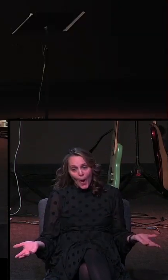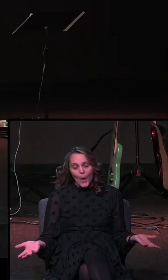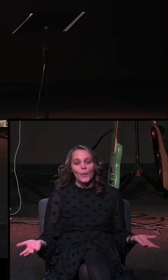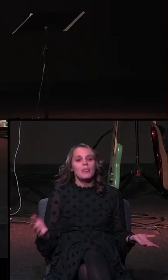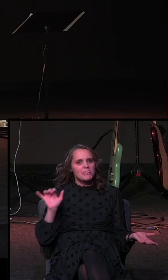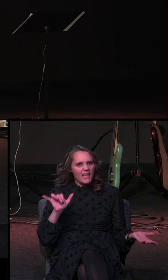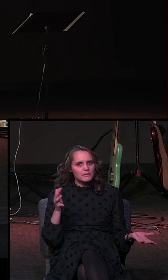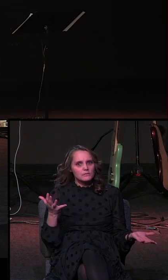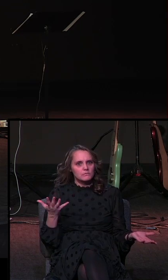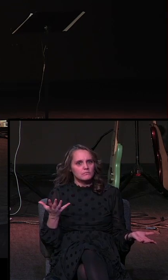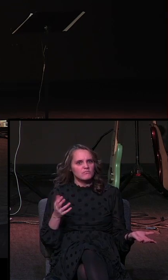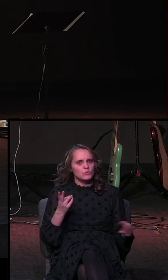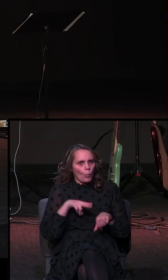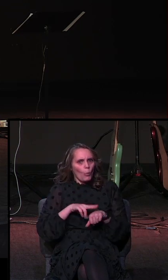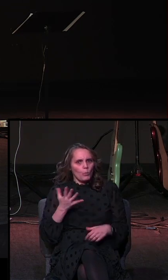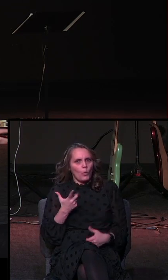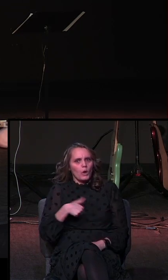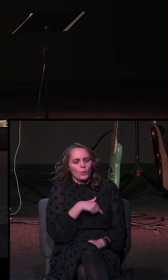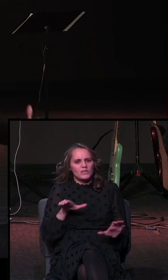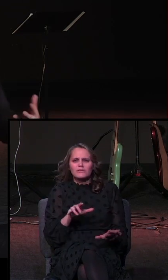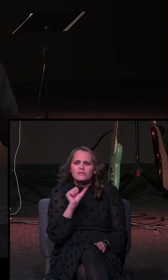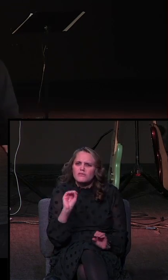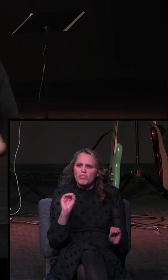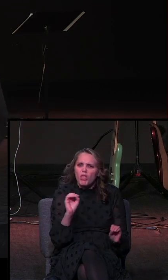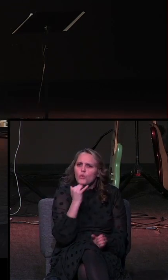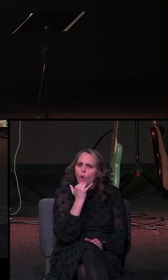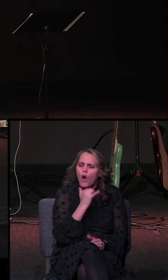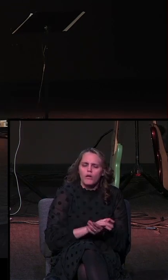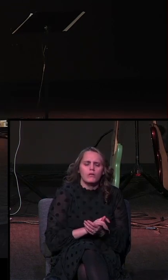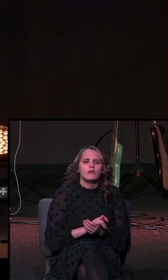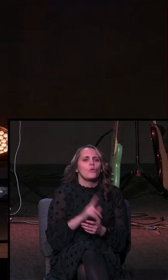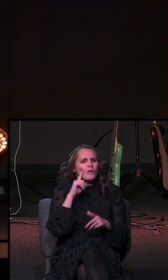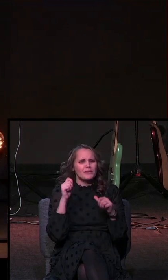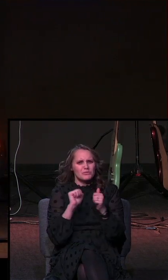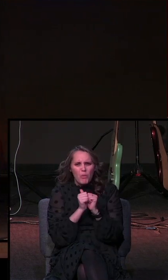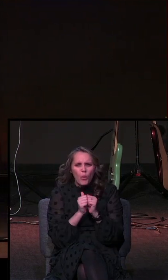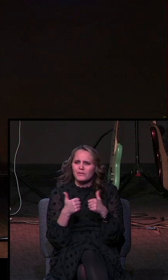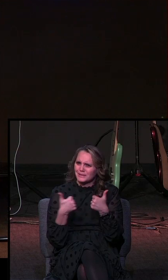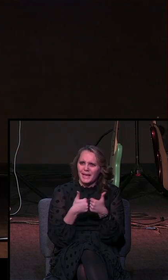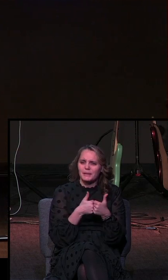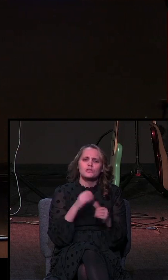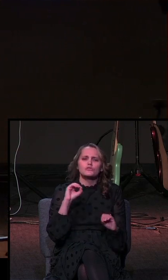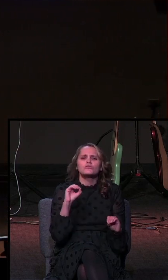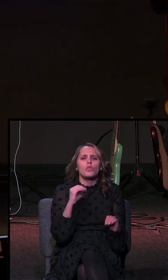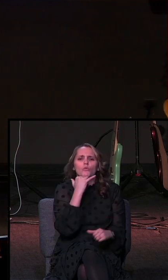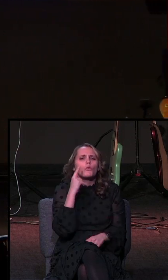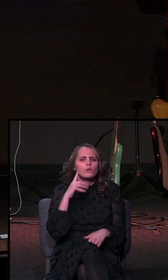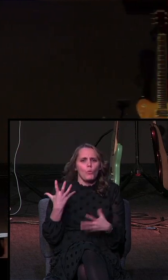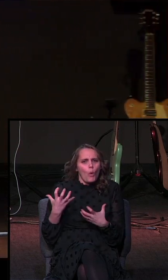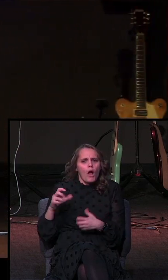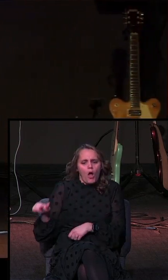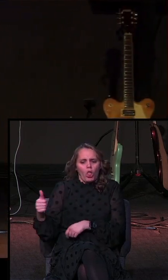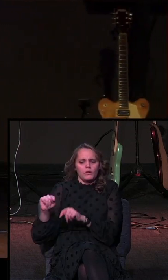but that's what we do. And there's nothing wrong with that. When it comes to a game, when it comes to sports, there's nothing wrong with rooting for somebody to lose. But the question